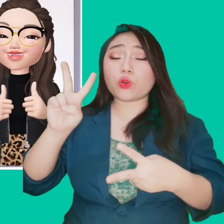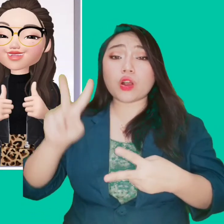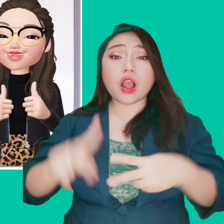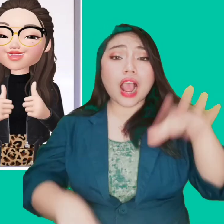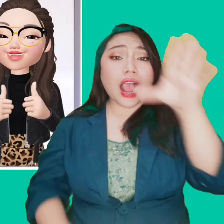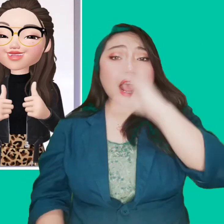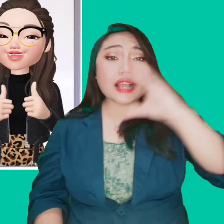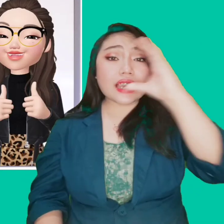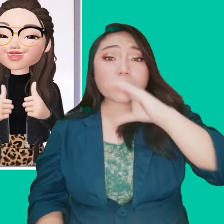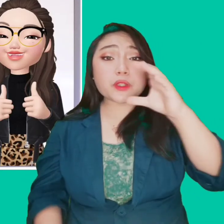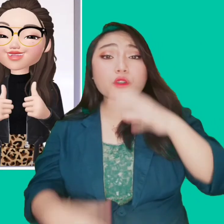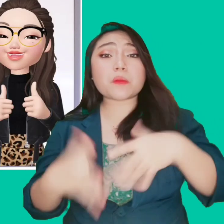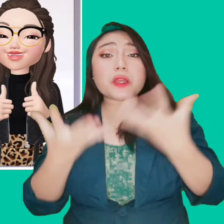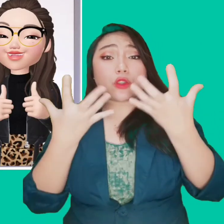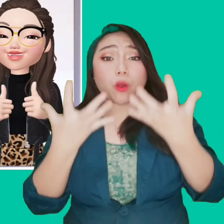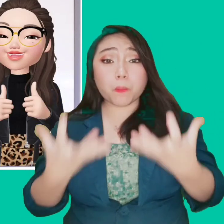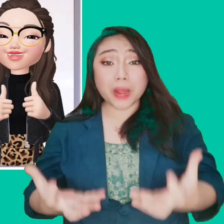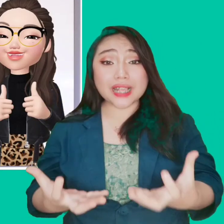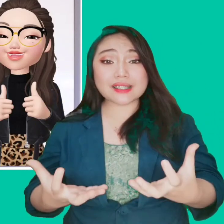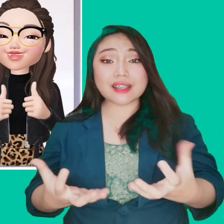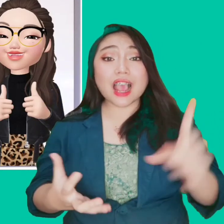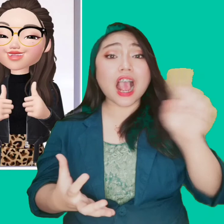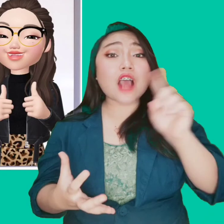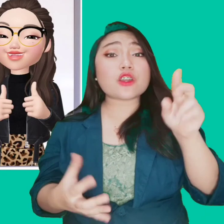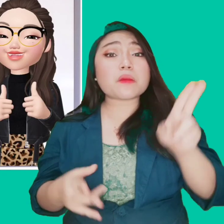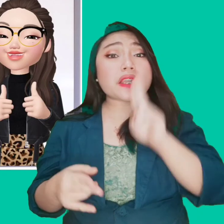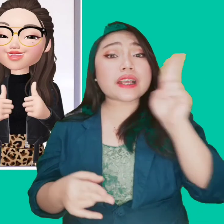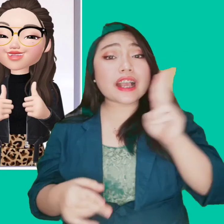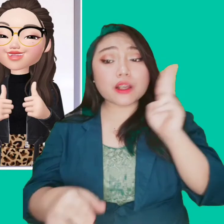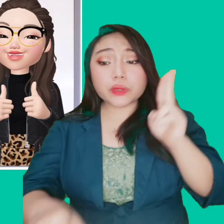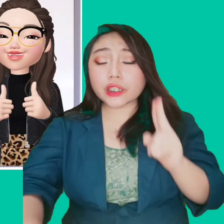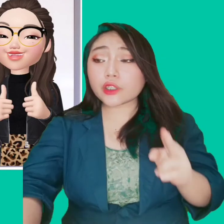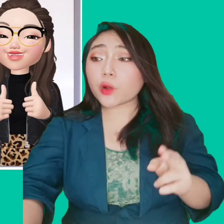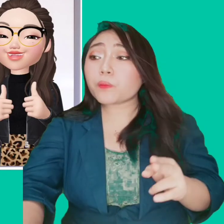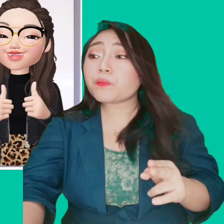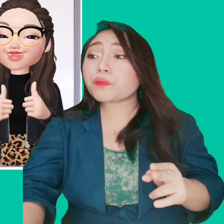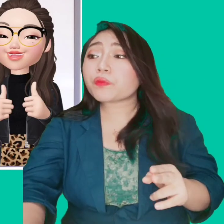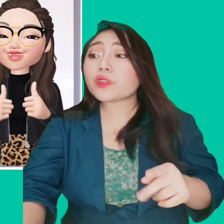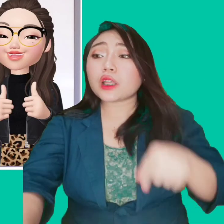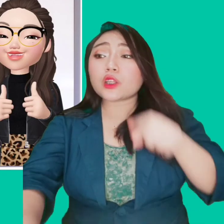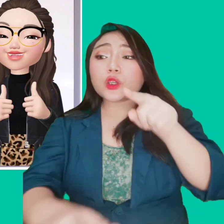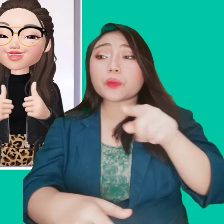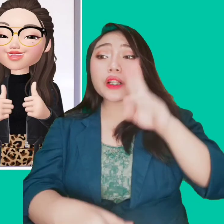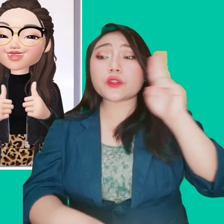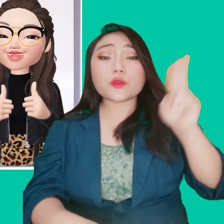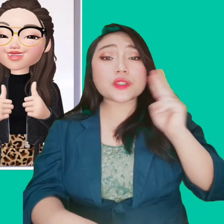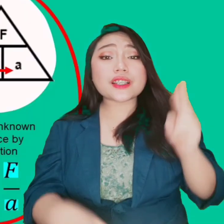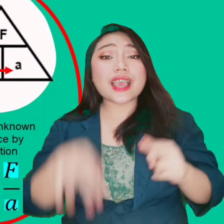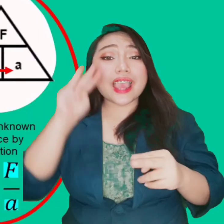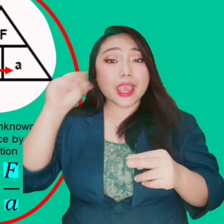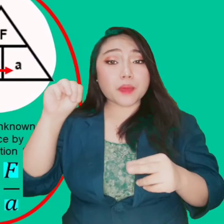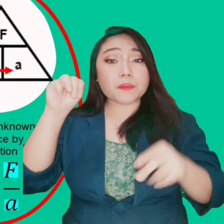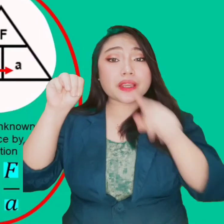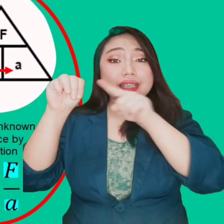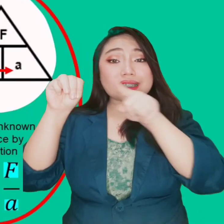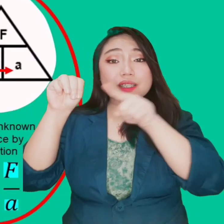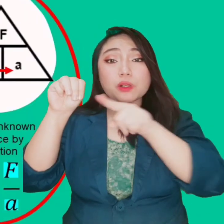For activity number 2, you would be looking for the mass and you would be using the